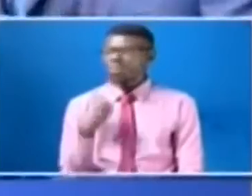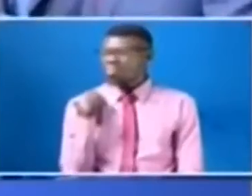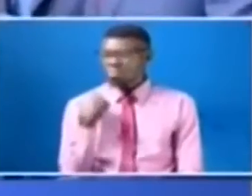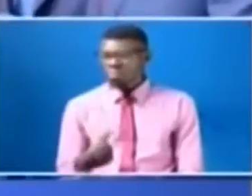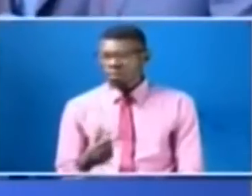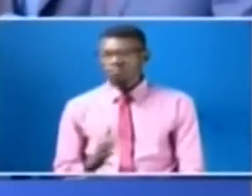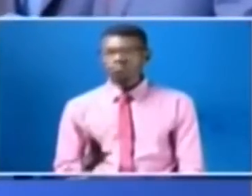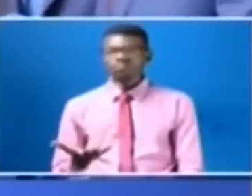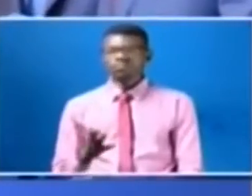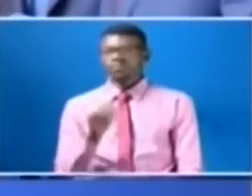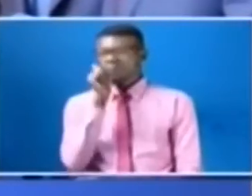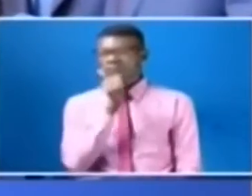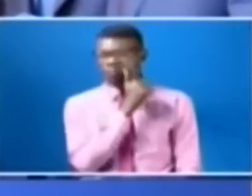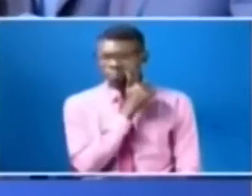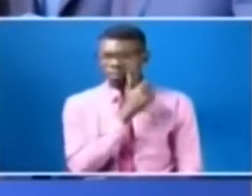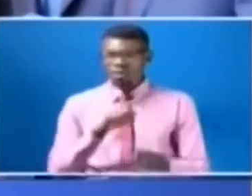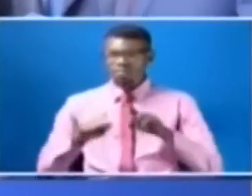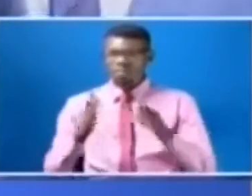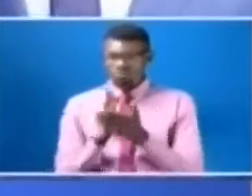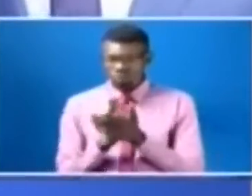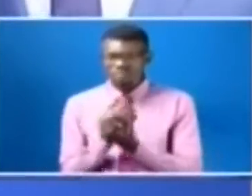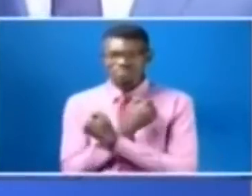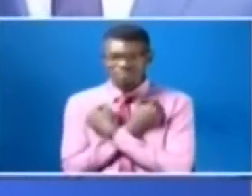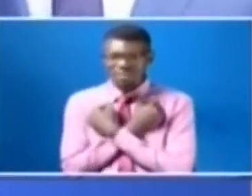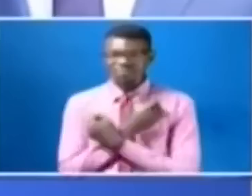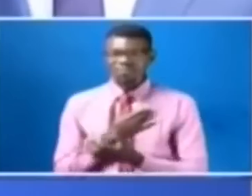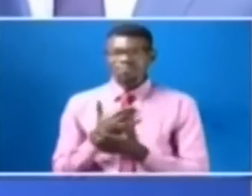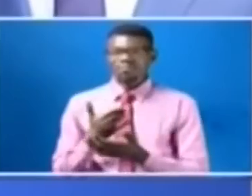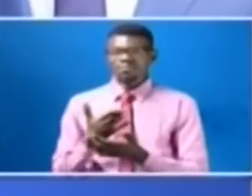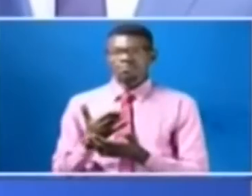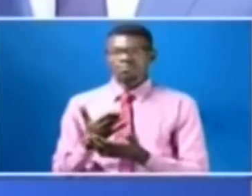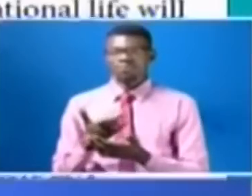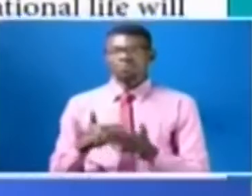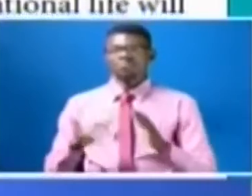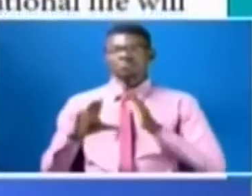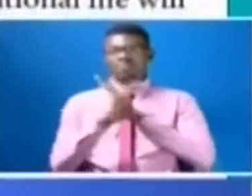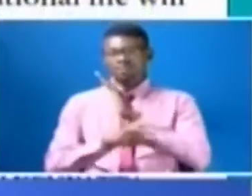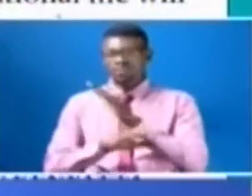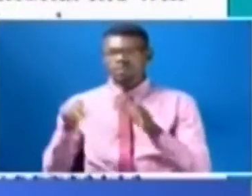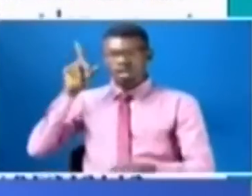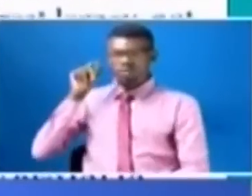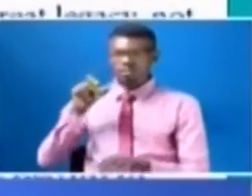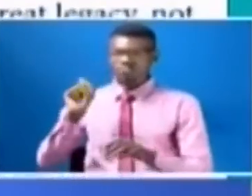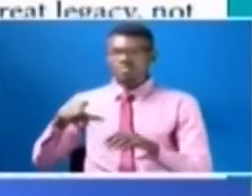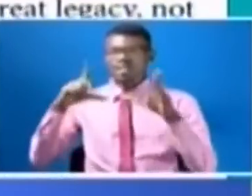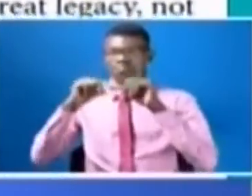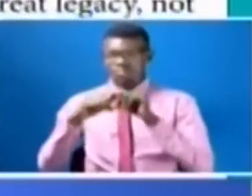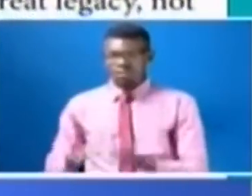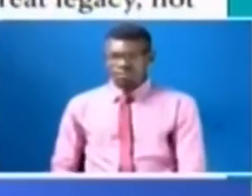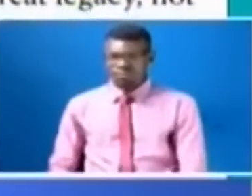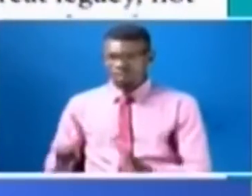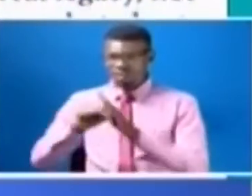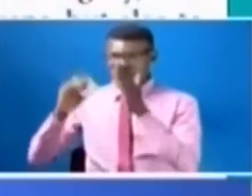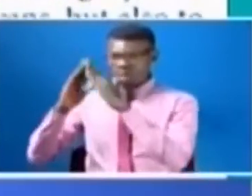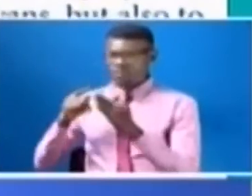held a special place in the consciousness of the nation. Twitter was abuzz with condolence messages. State House said Collymore's